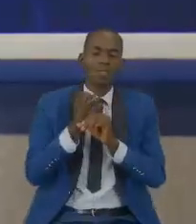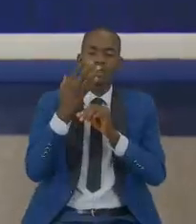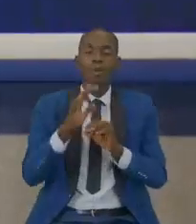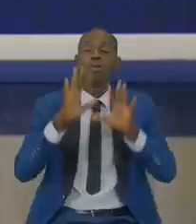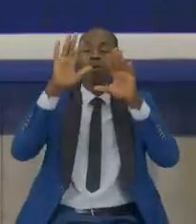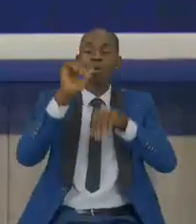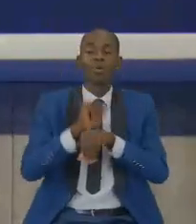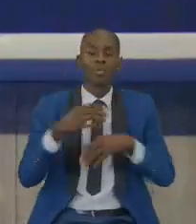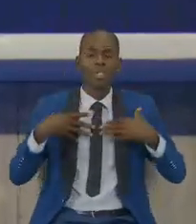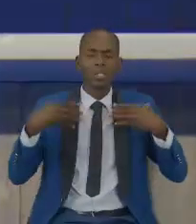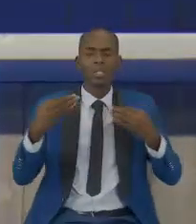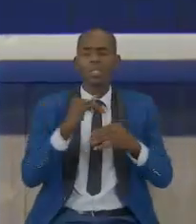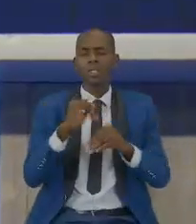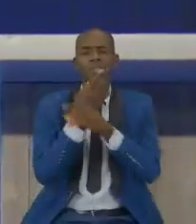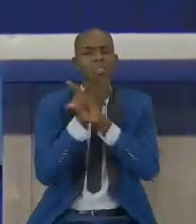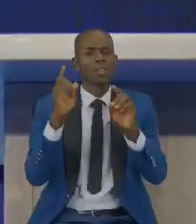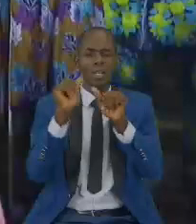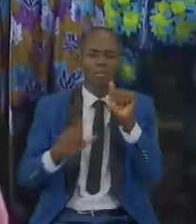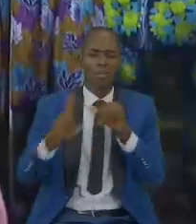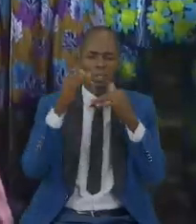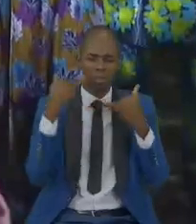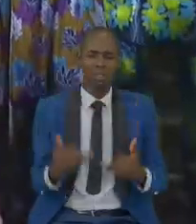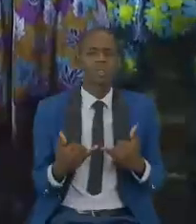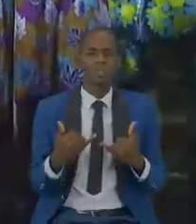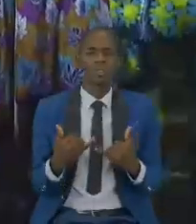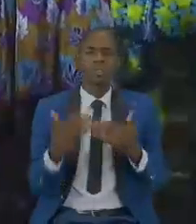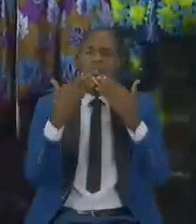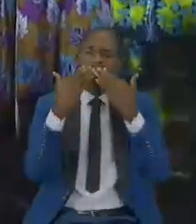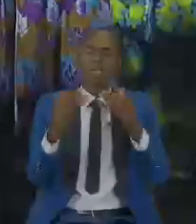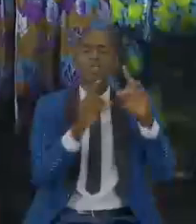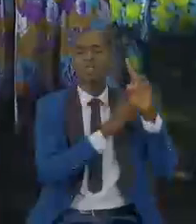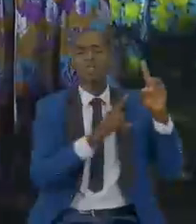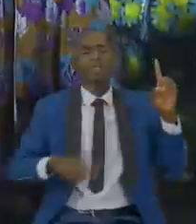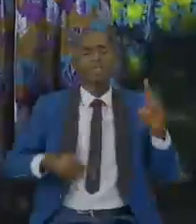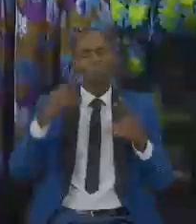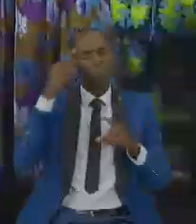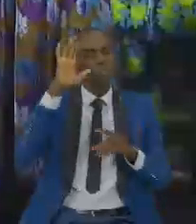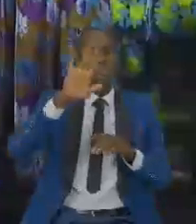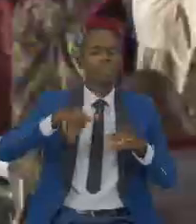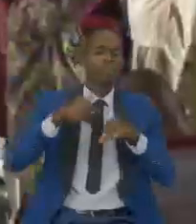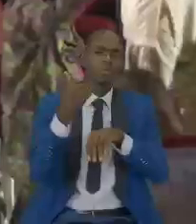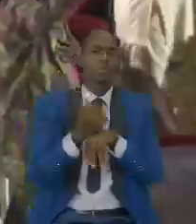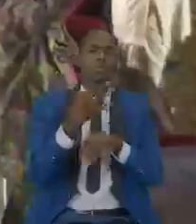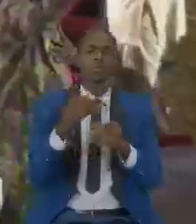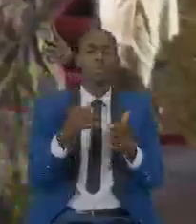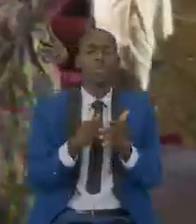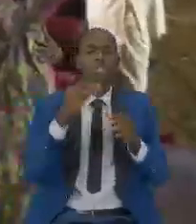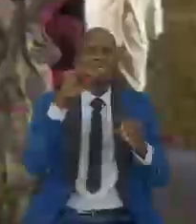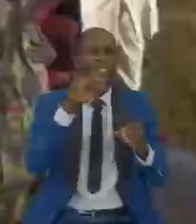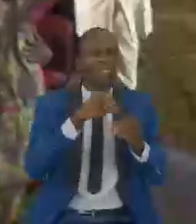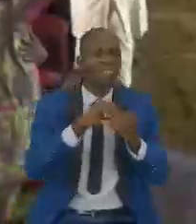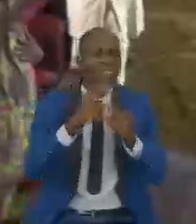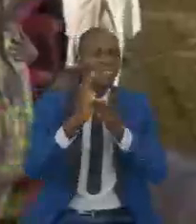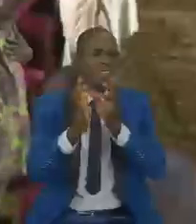healing, deliverance everywhere right now. Thank you, Lord, for the confirmation. In